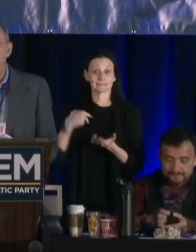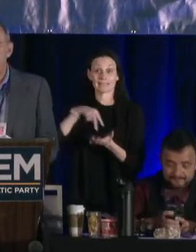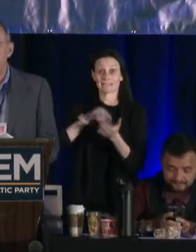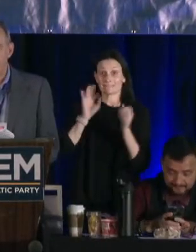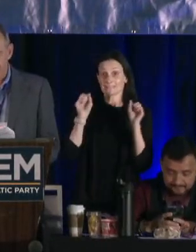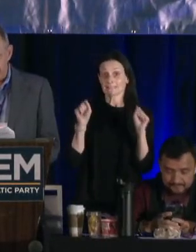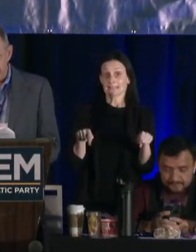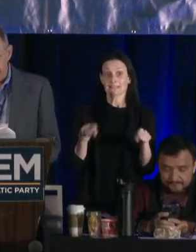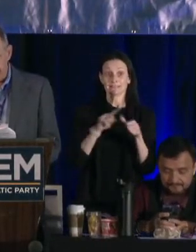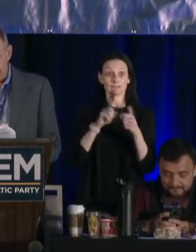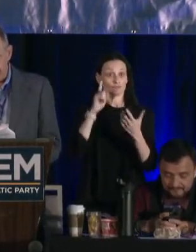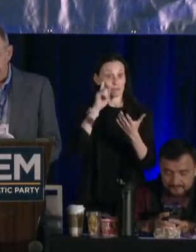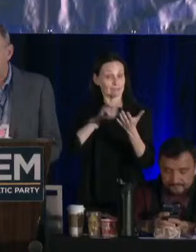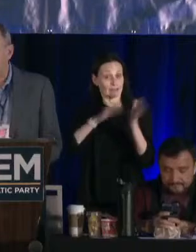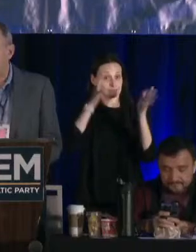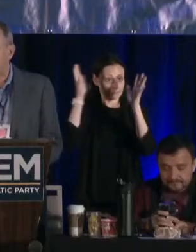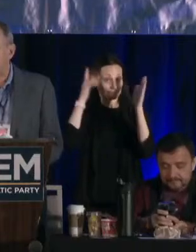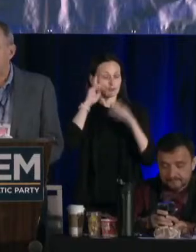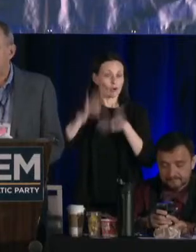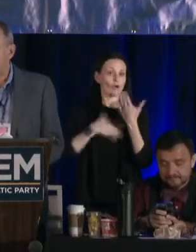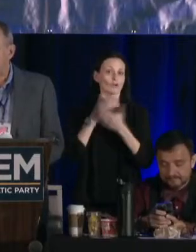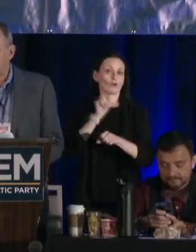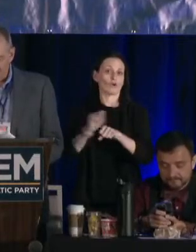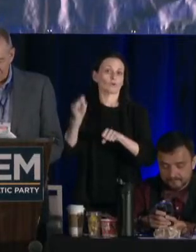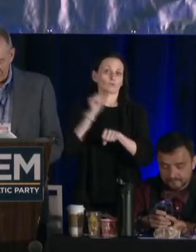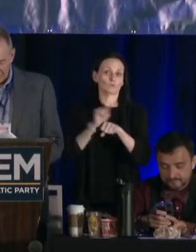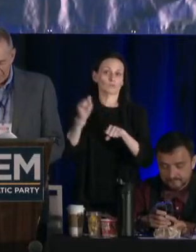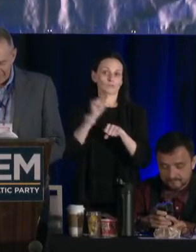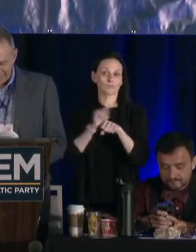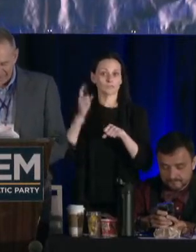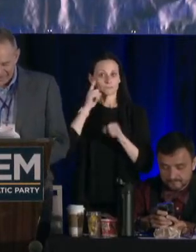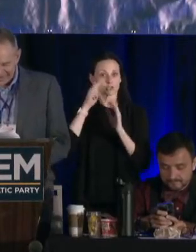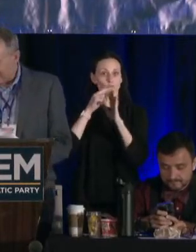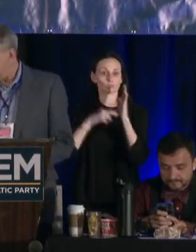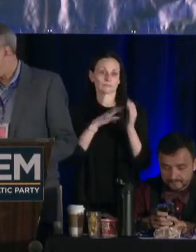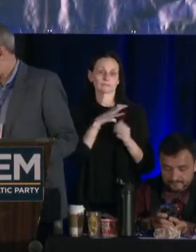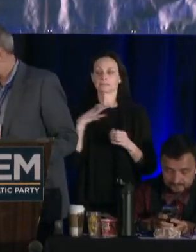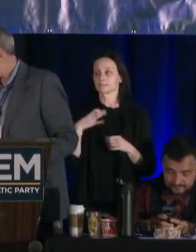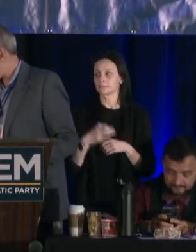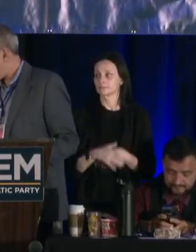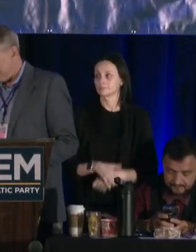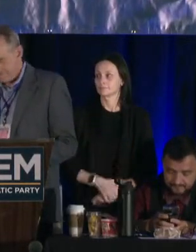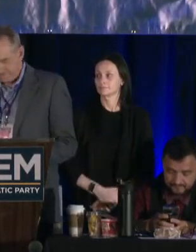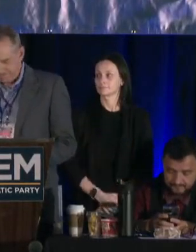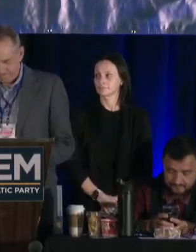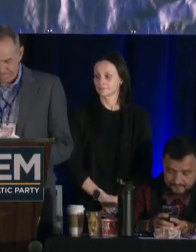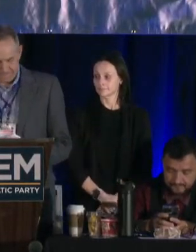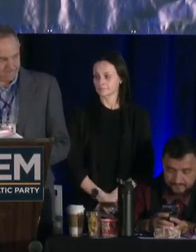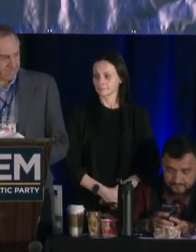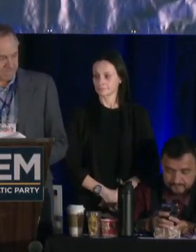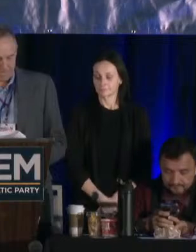able and be recognized for all the hard work that your Rules Committee does.